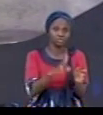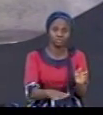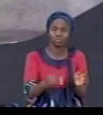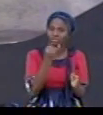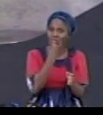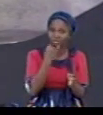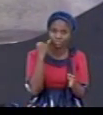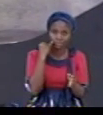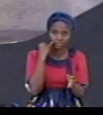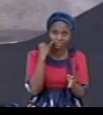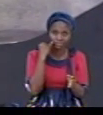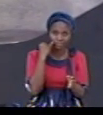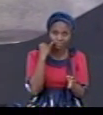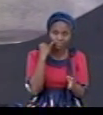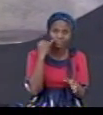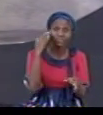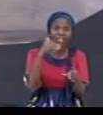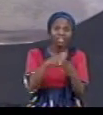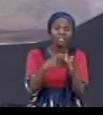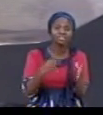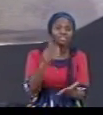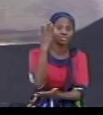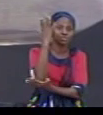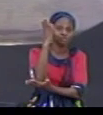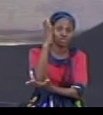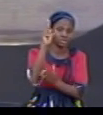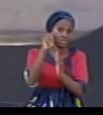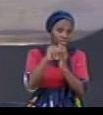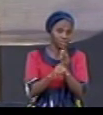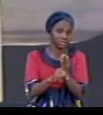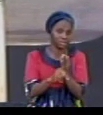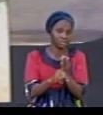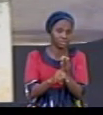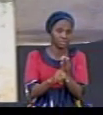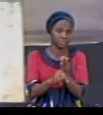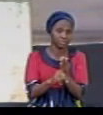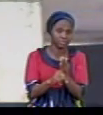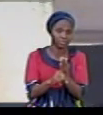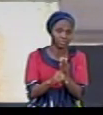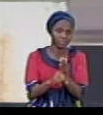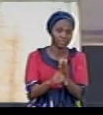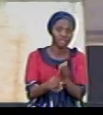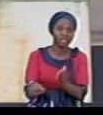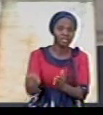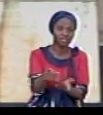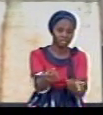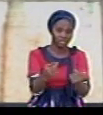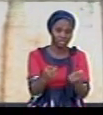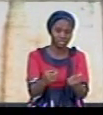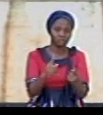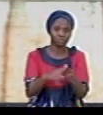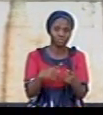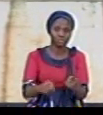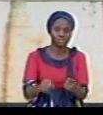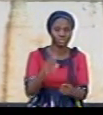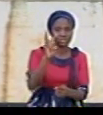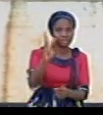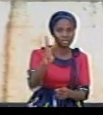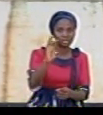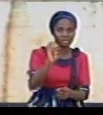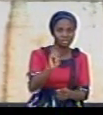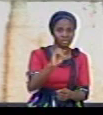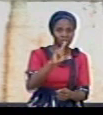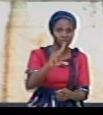Israel in the wilderness, they came to the well and they wanted to drink the